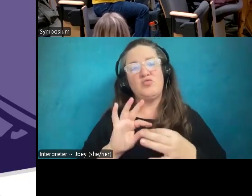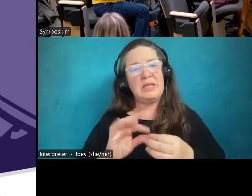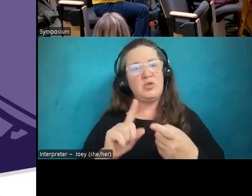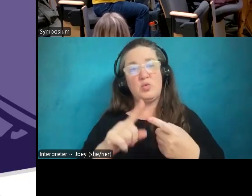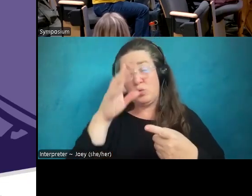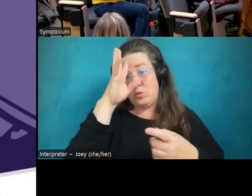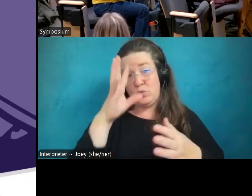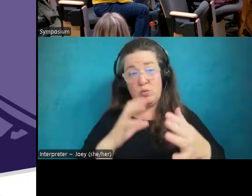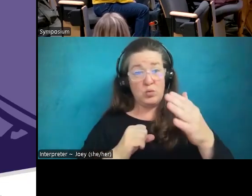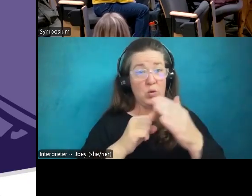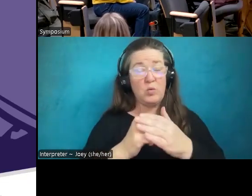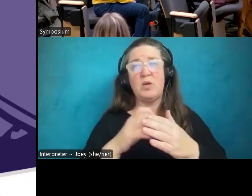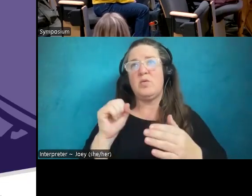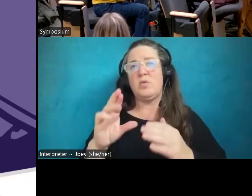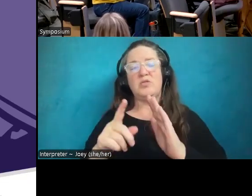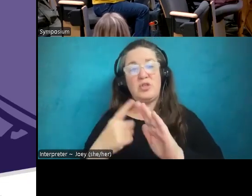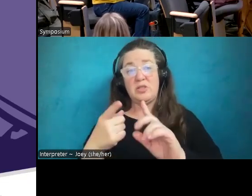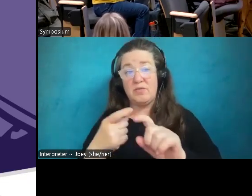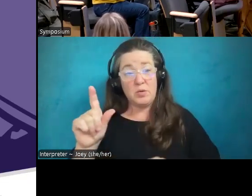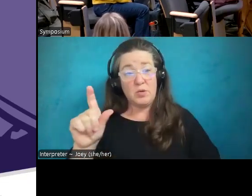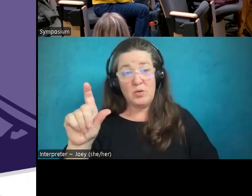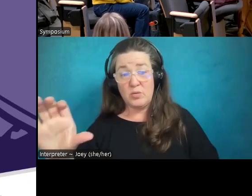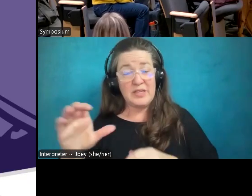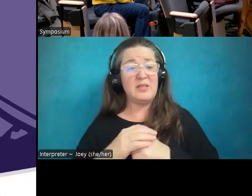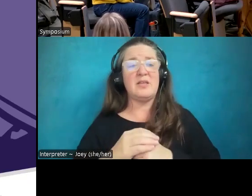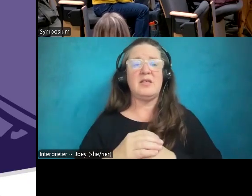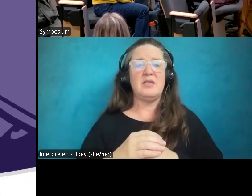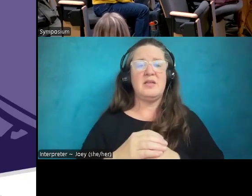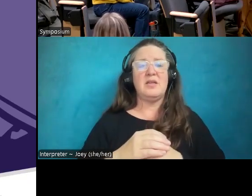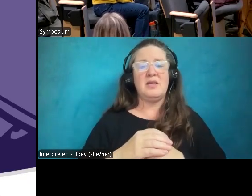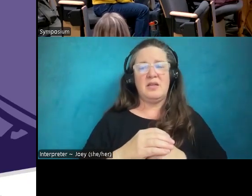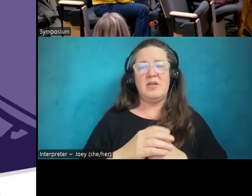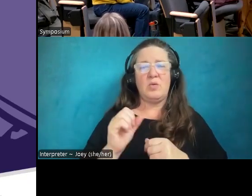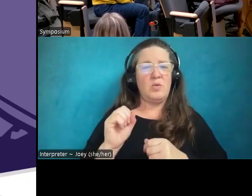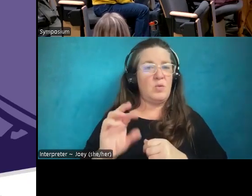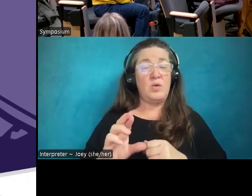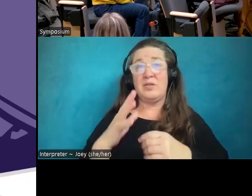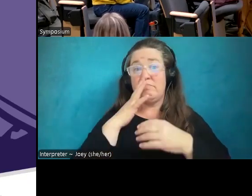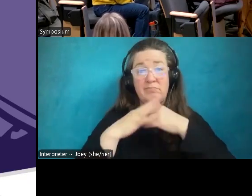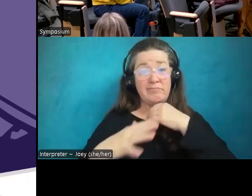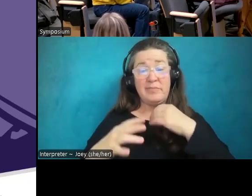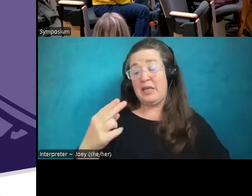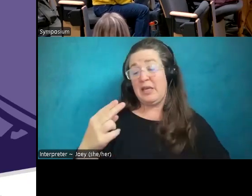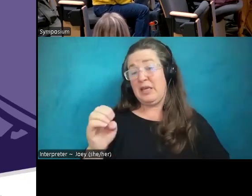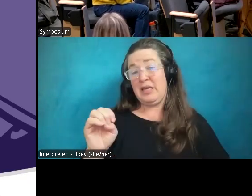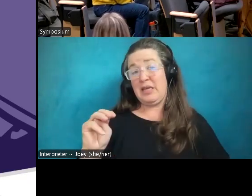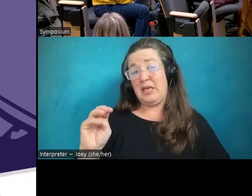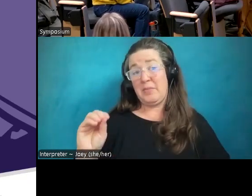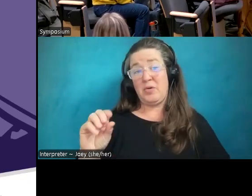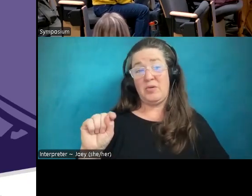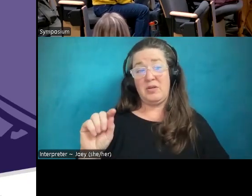long COVID, because we know it has. And that's an excellent hematology. I have not heard hematology,